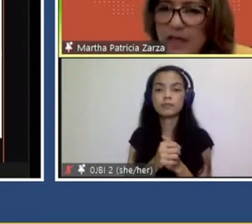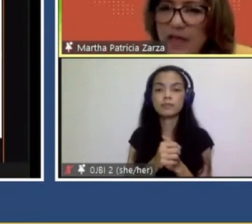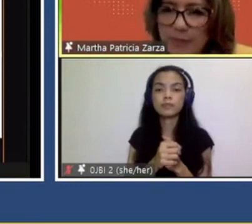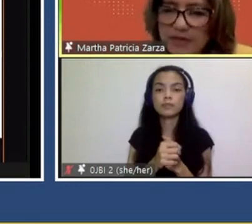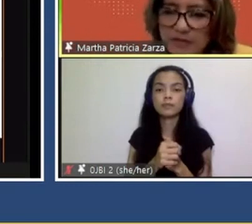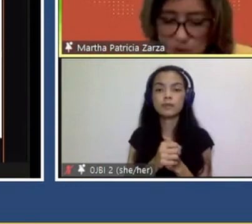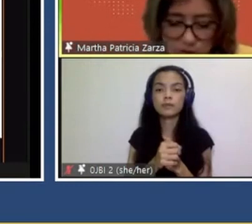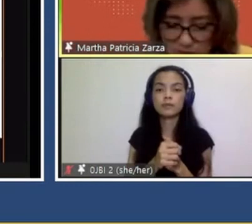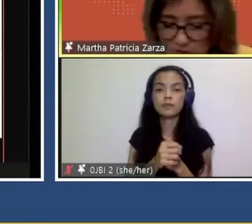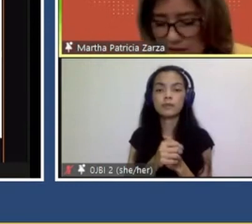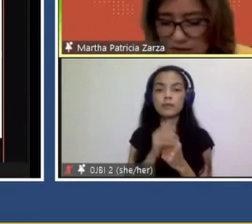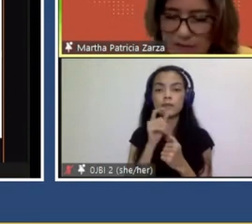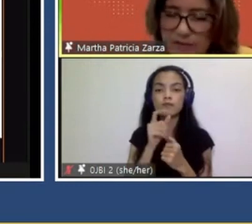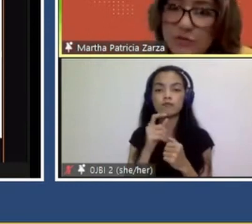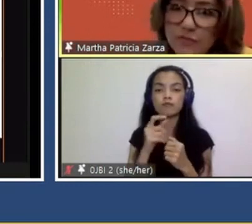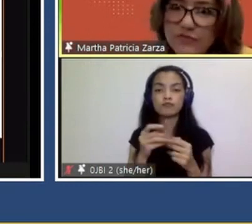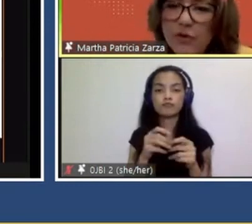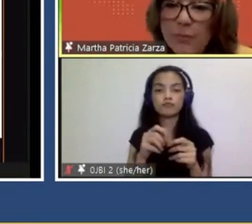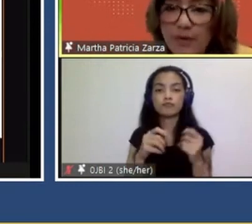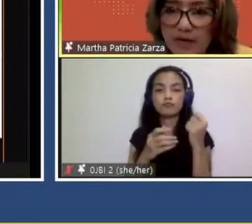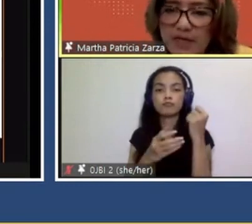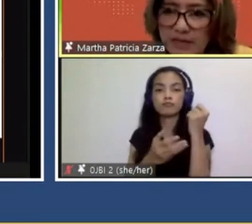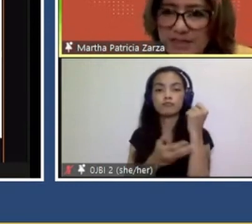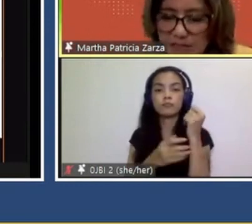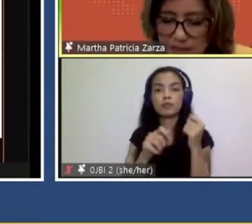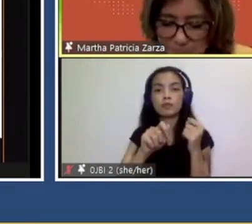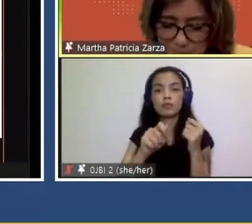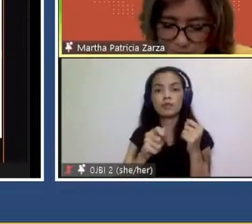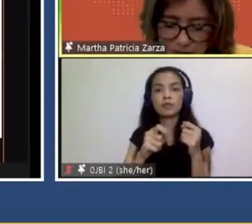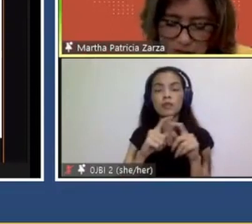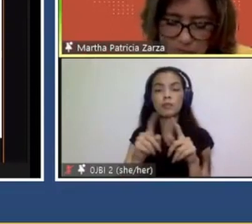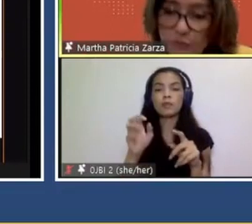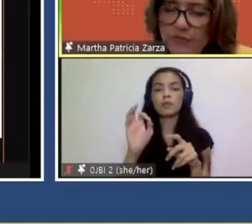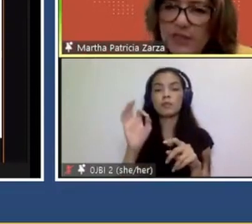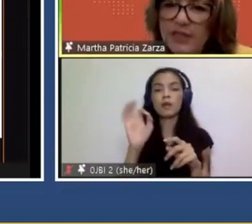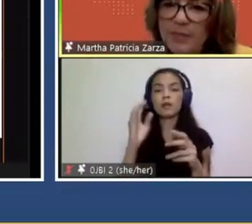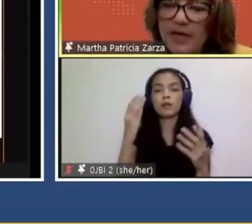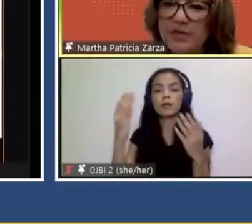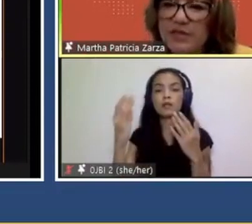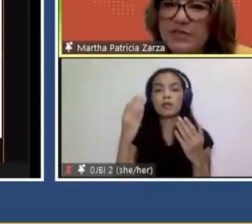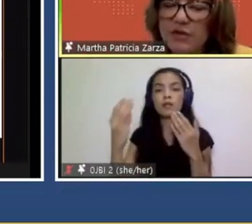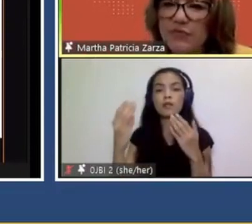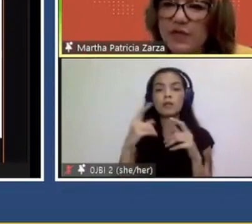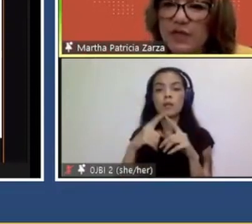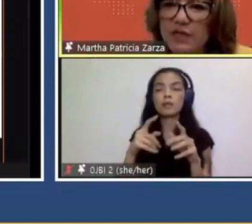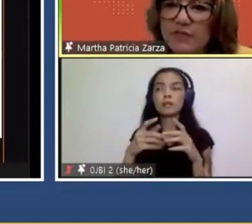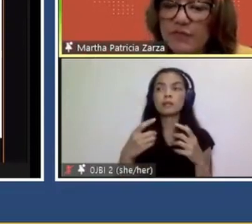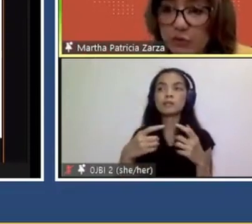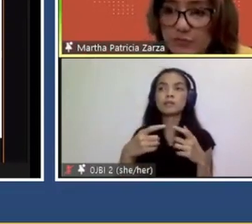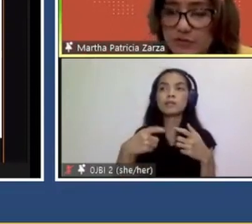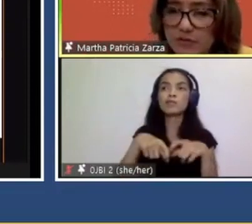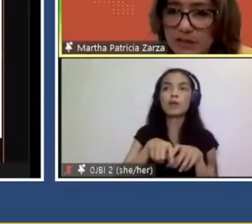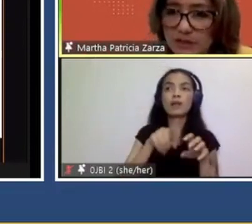performance, but none of the stoves compared in that study fulfill the parameters of